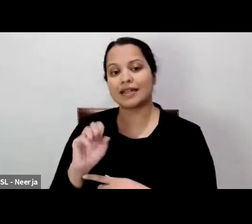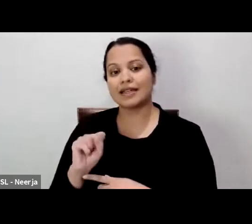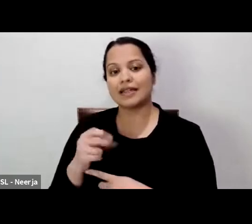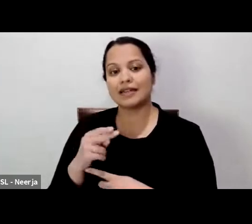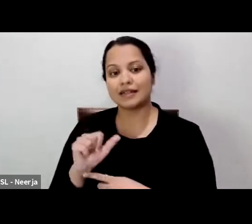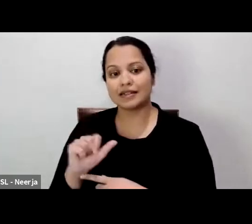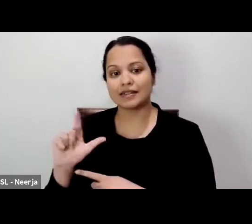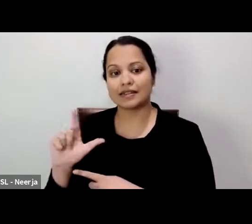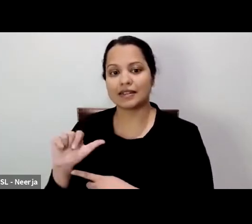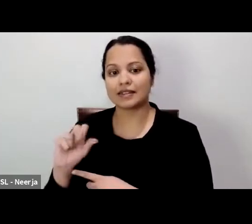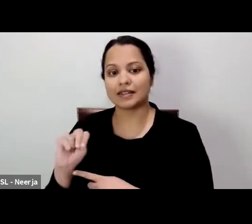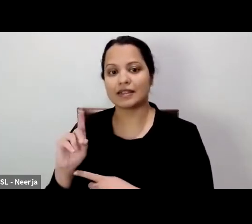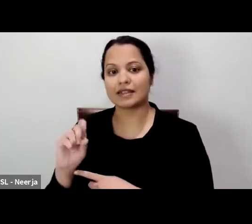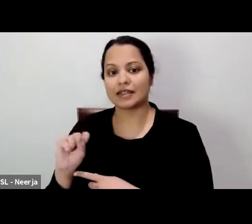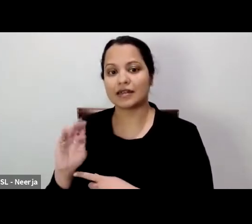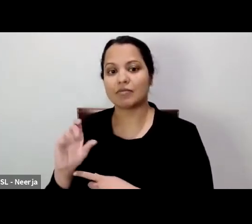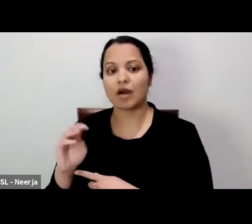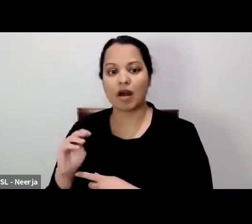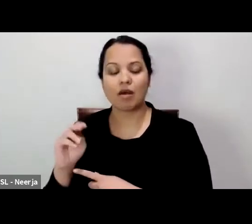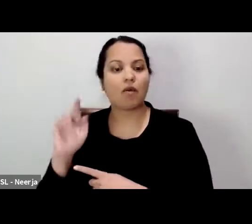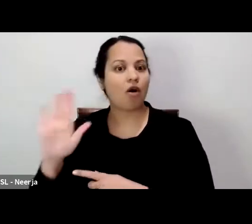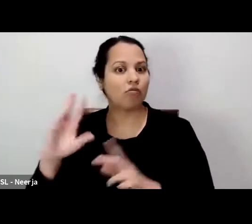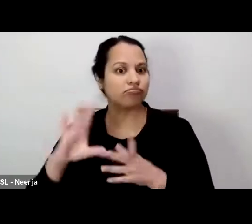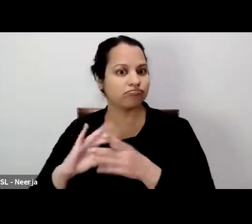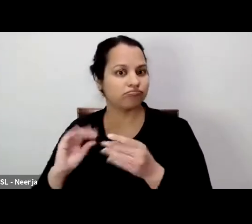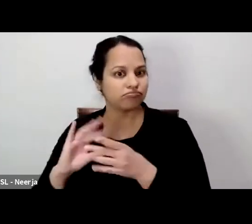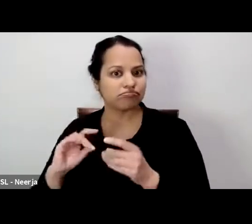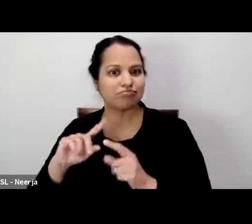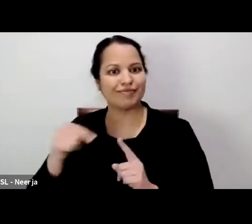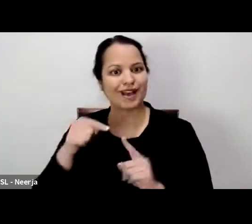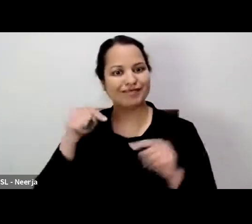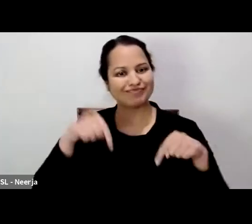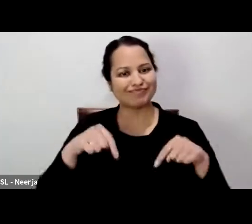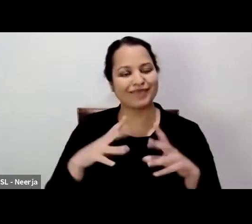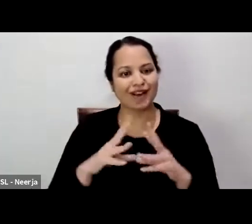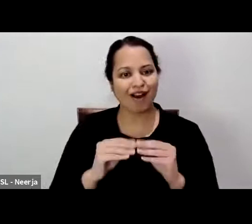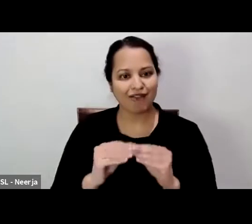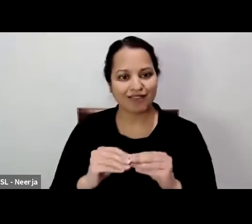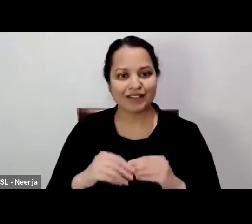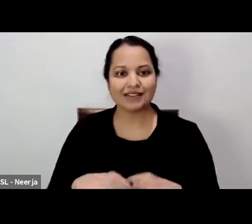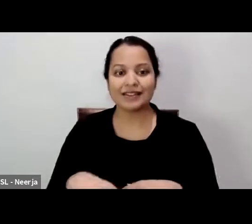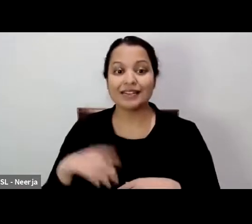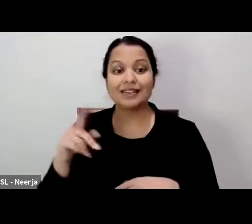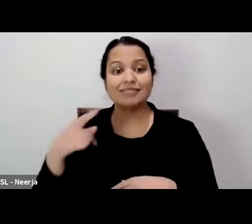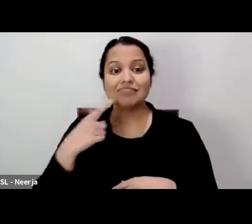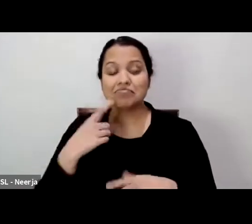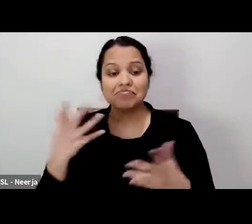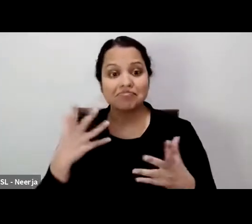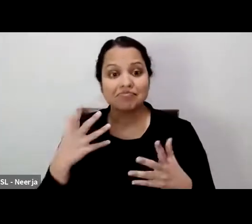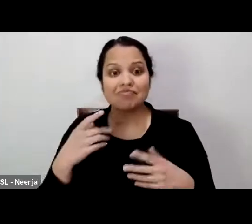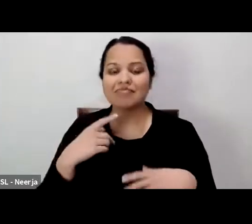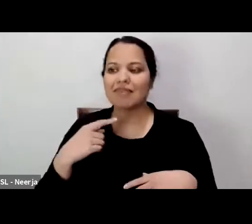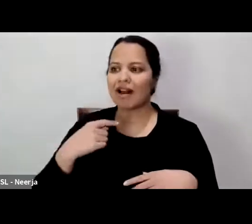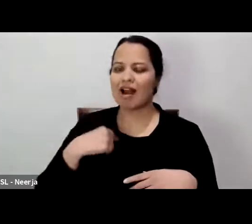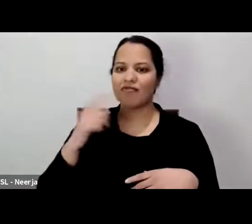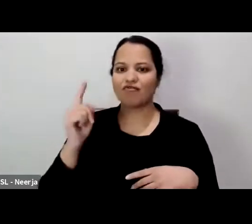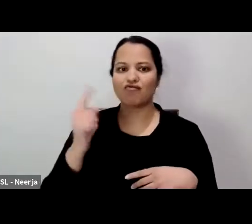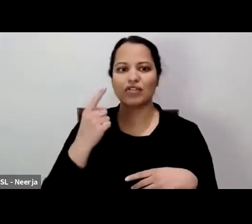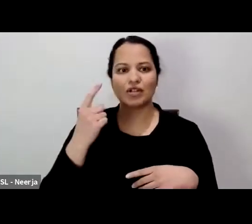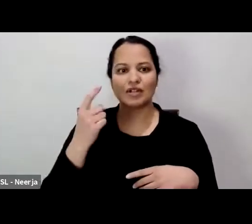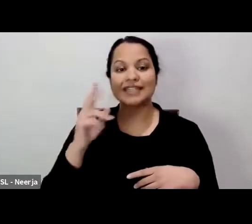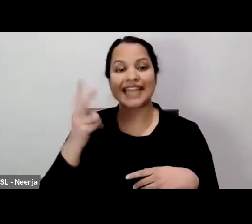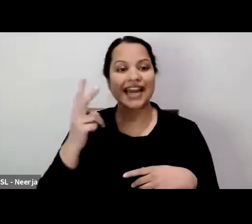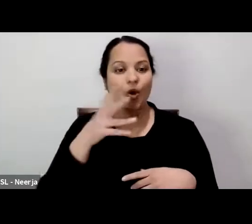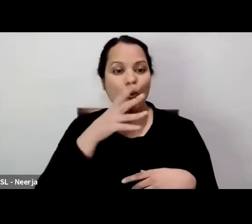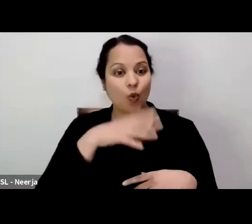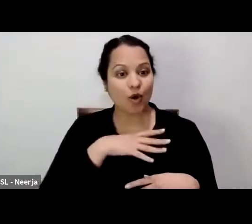said about our conference. She said that, first of all, she's the second woman and the second African-American